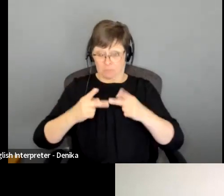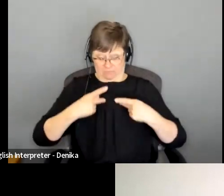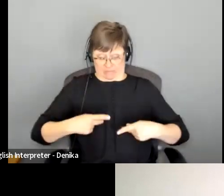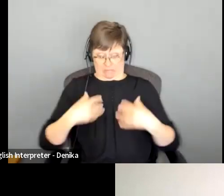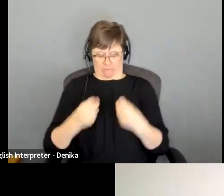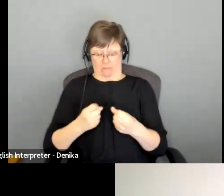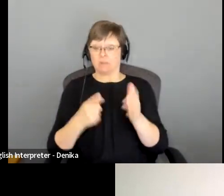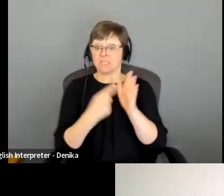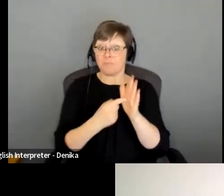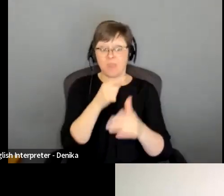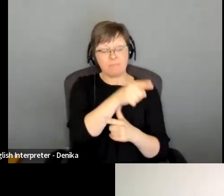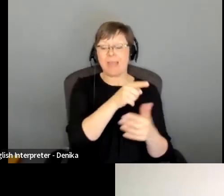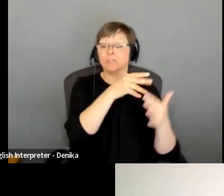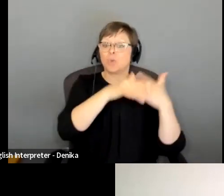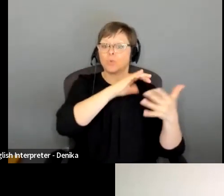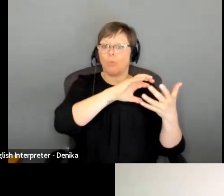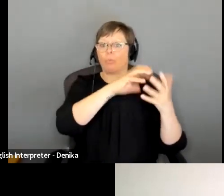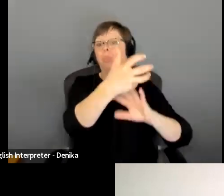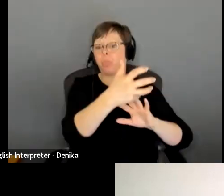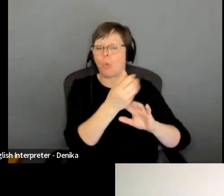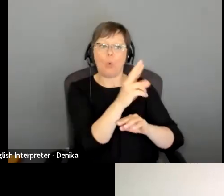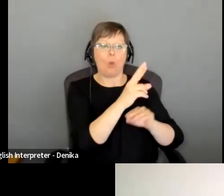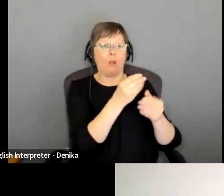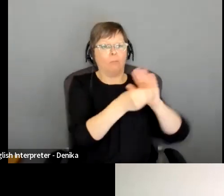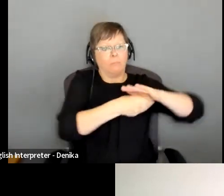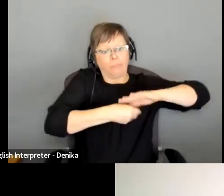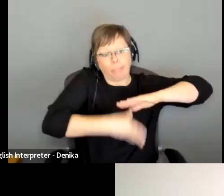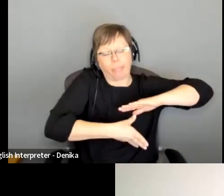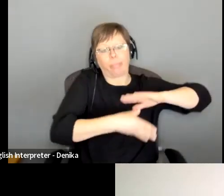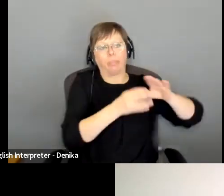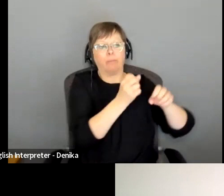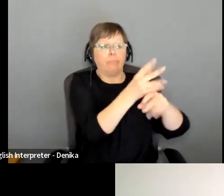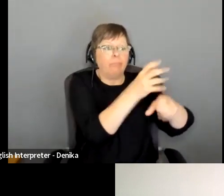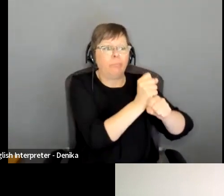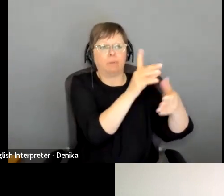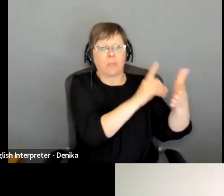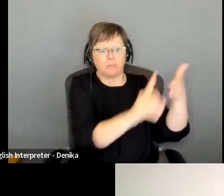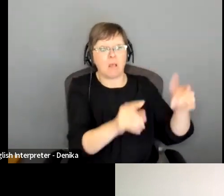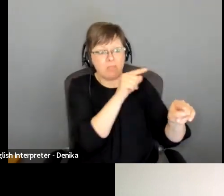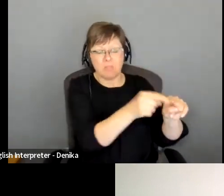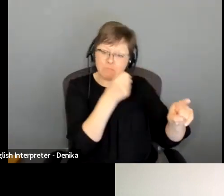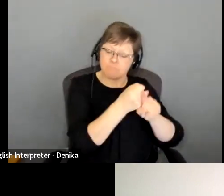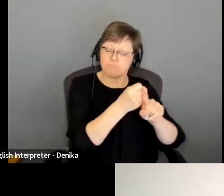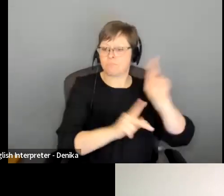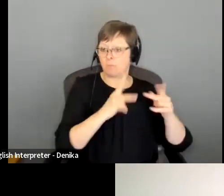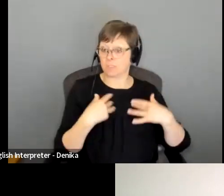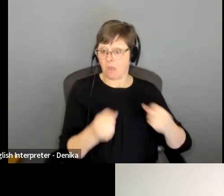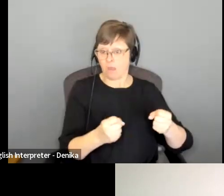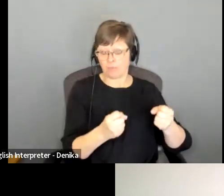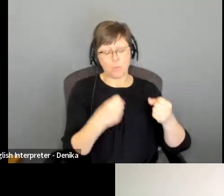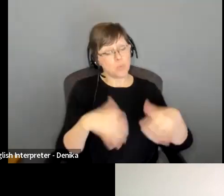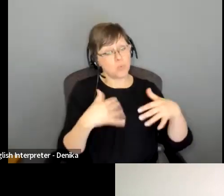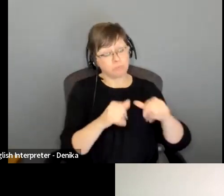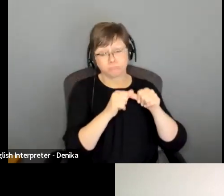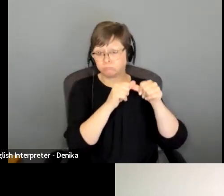social collisions can cause longer lasting impacts on people's health, that we know that this is very